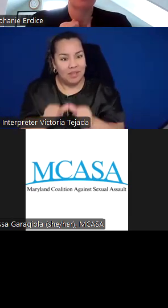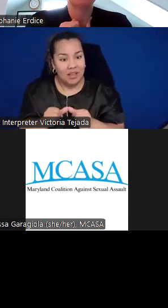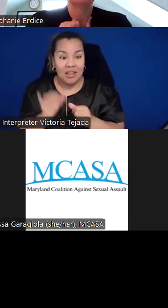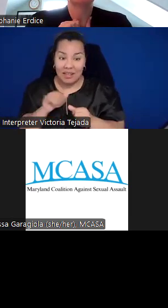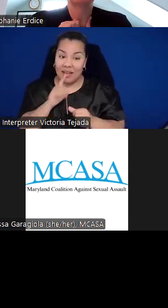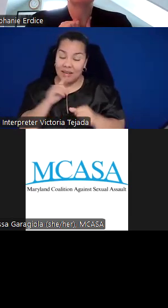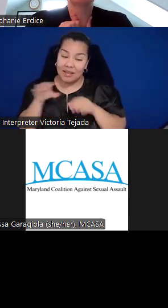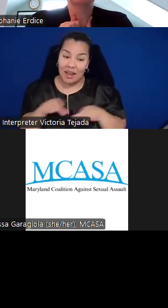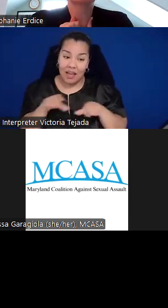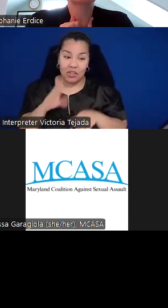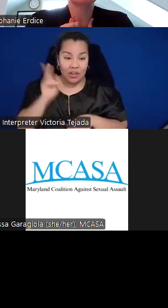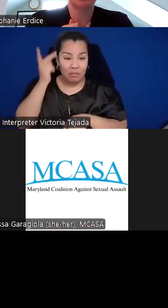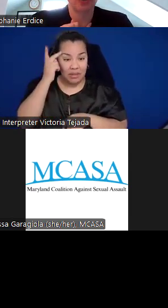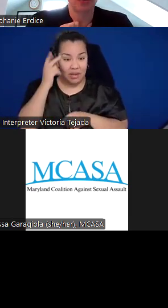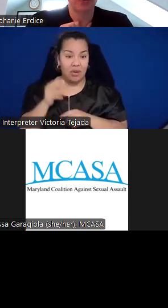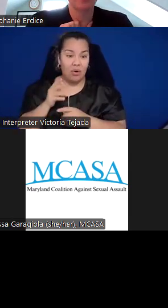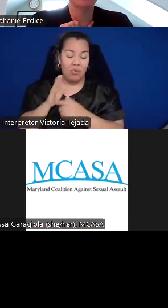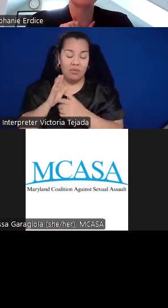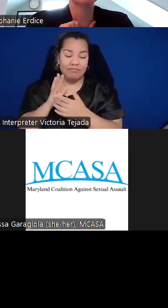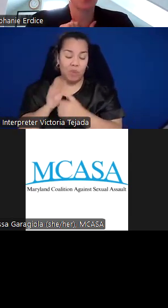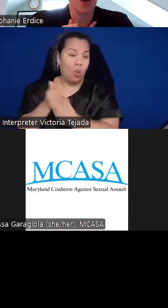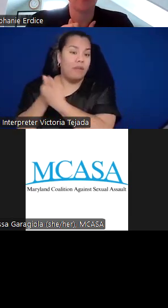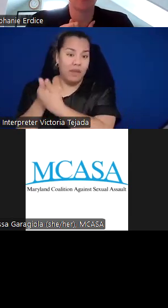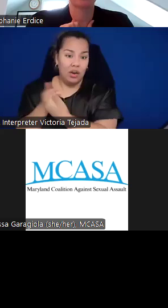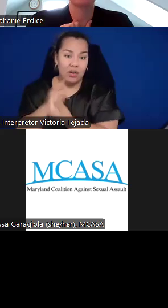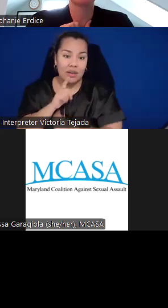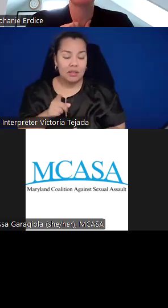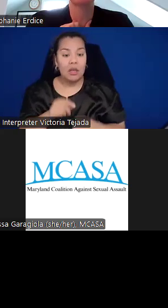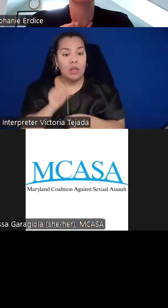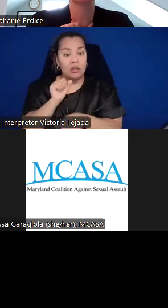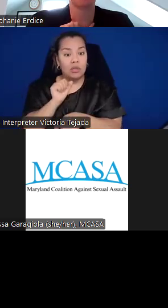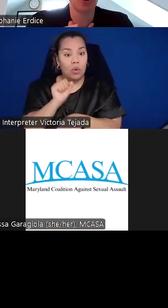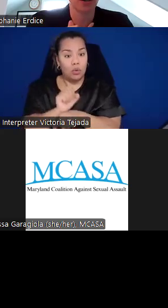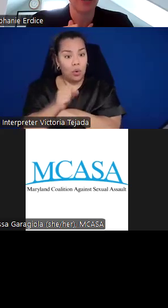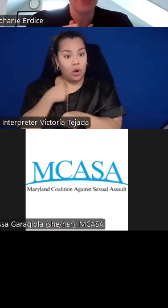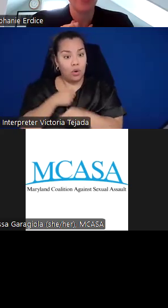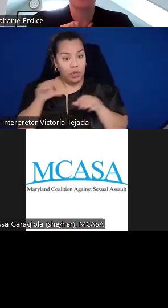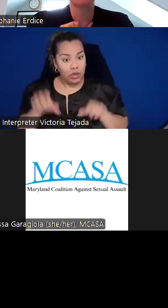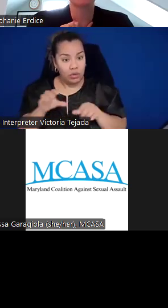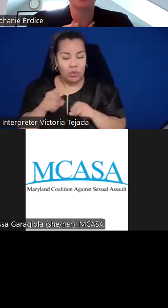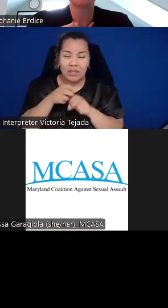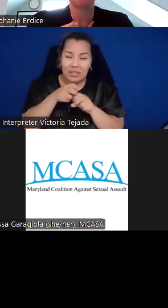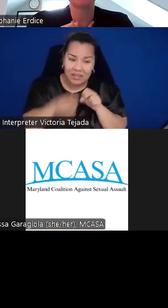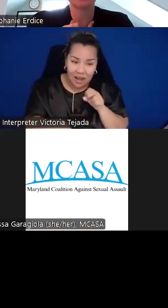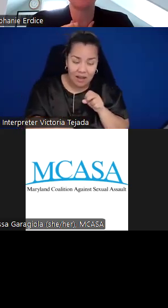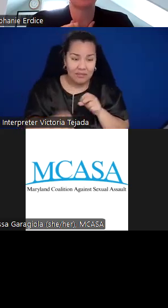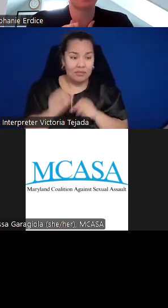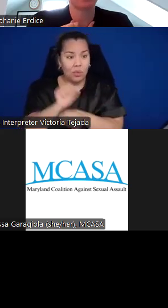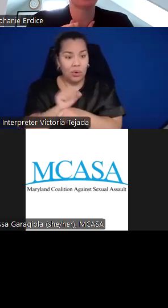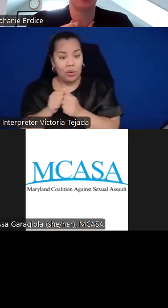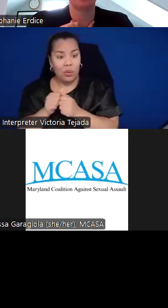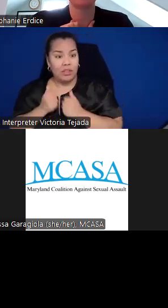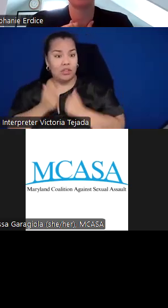warfare. So the work that we do is tough. Working with survivors is hard. And we talk about